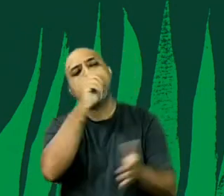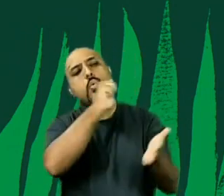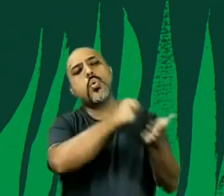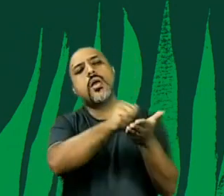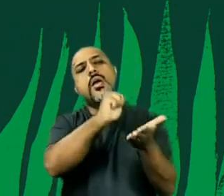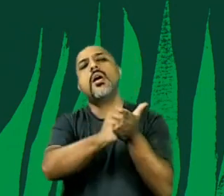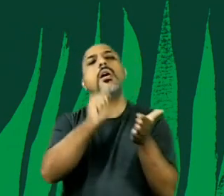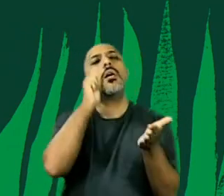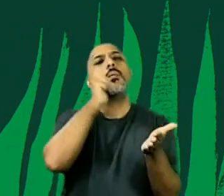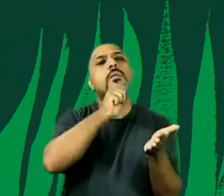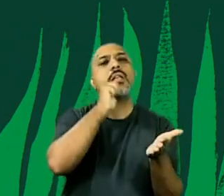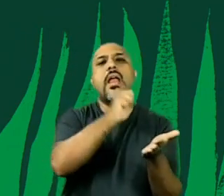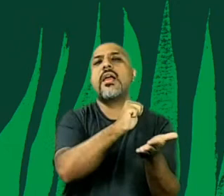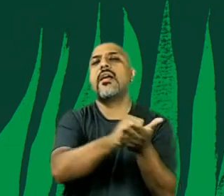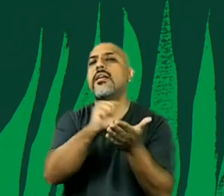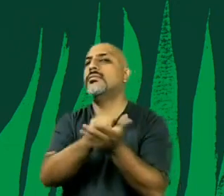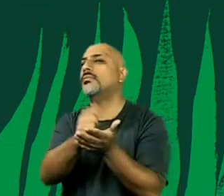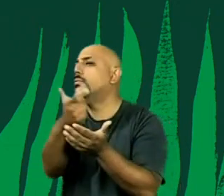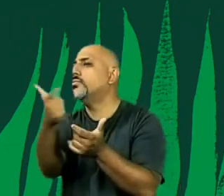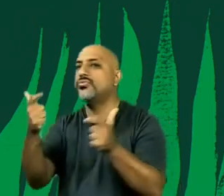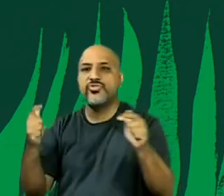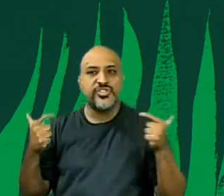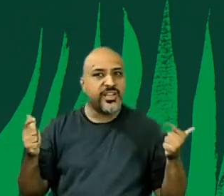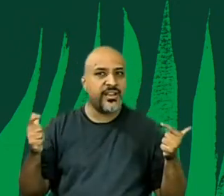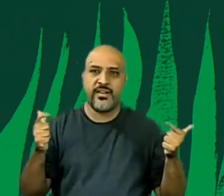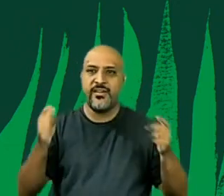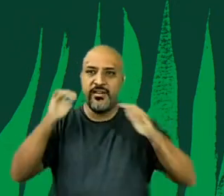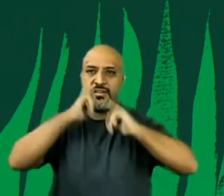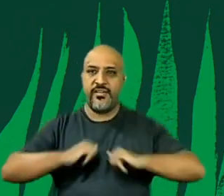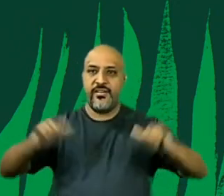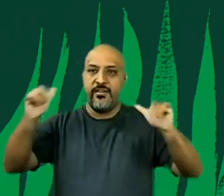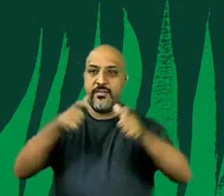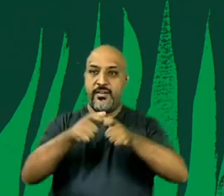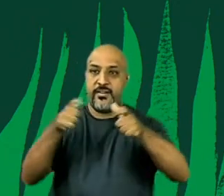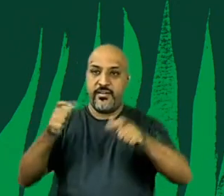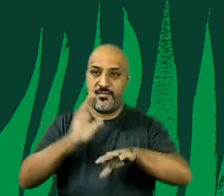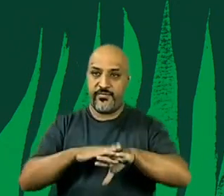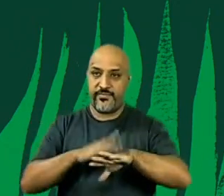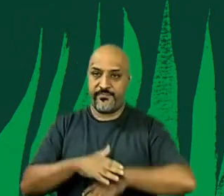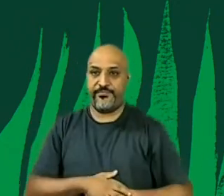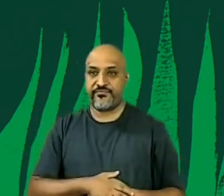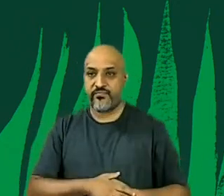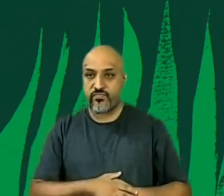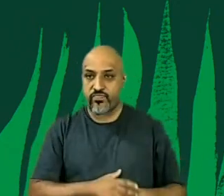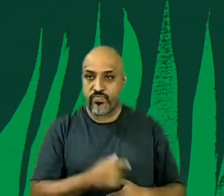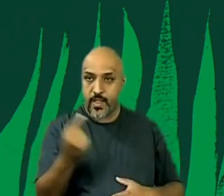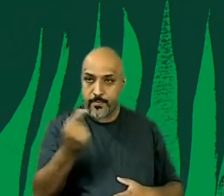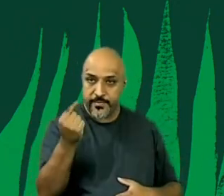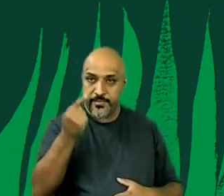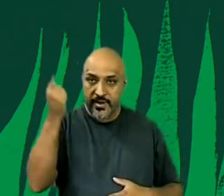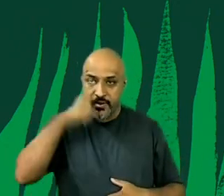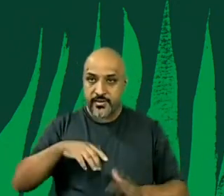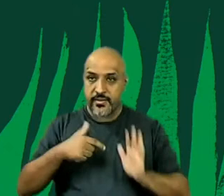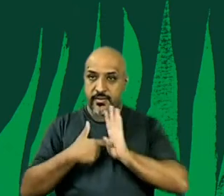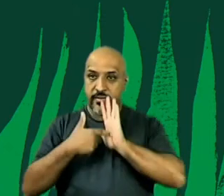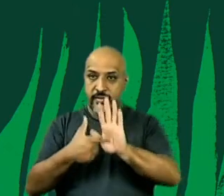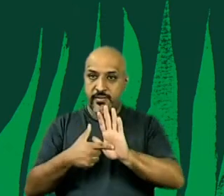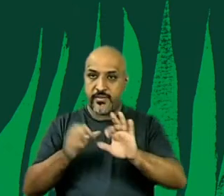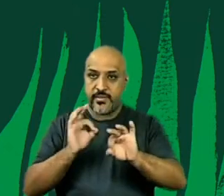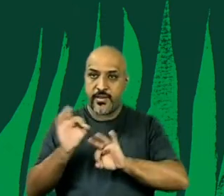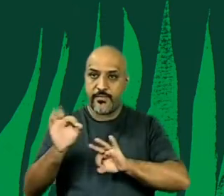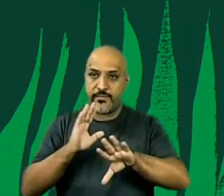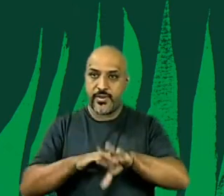hand. There was no writer that was published in a large publishing house. The